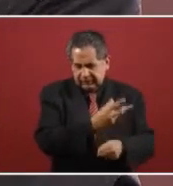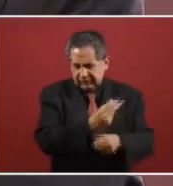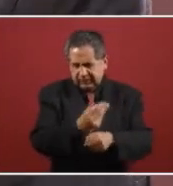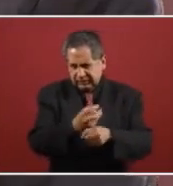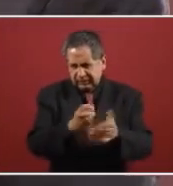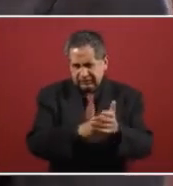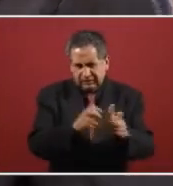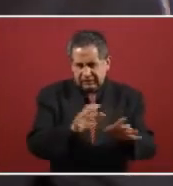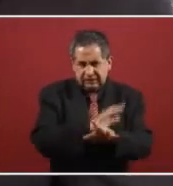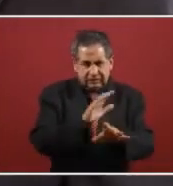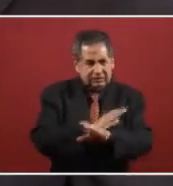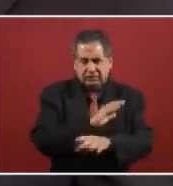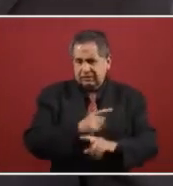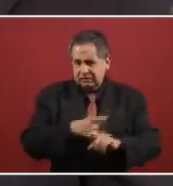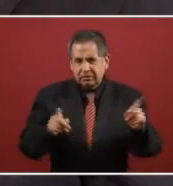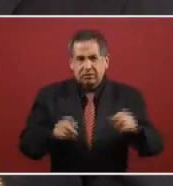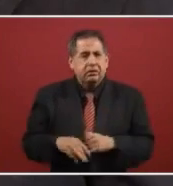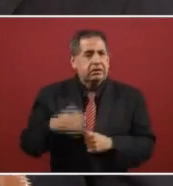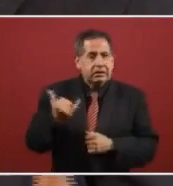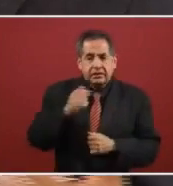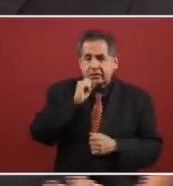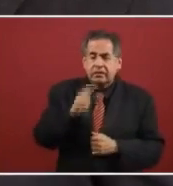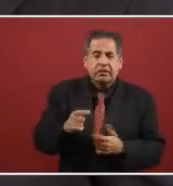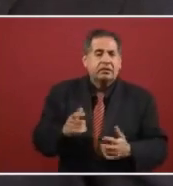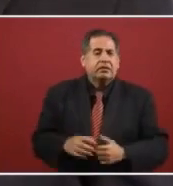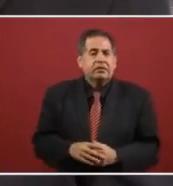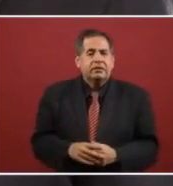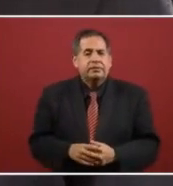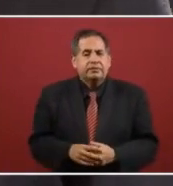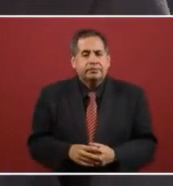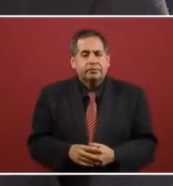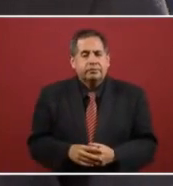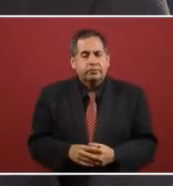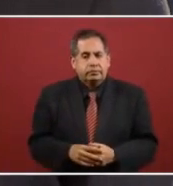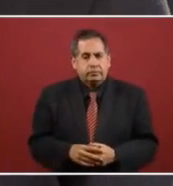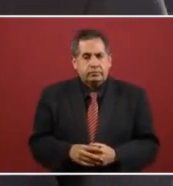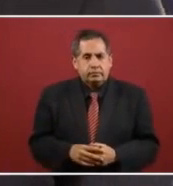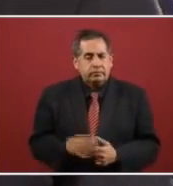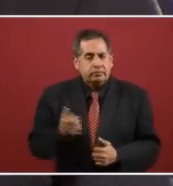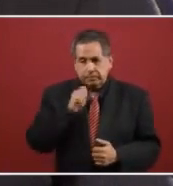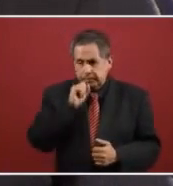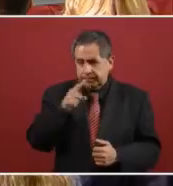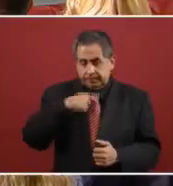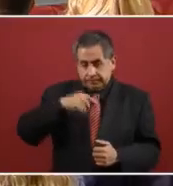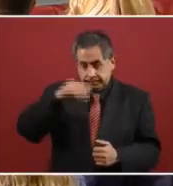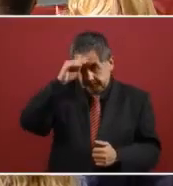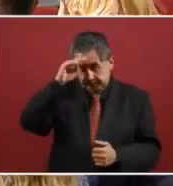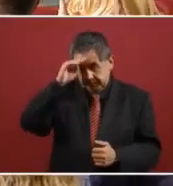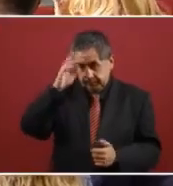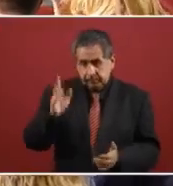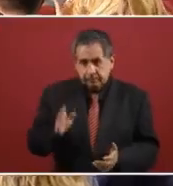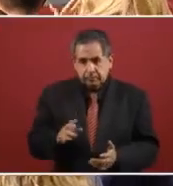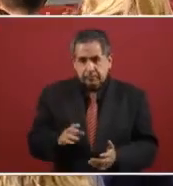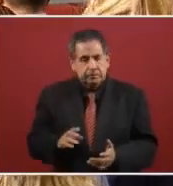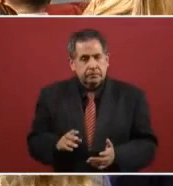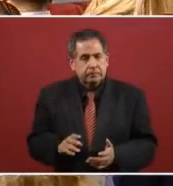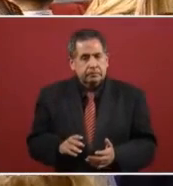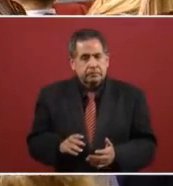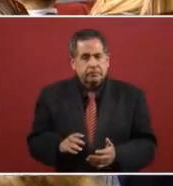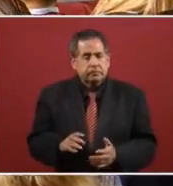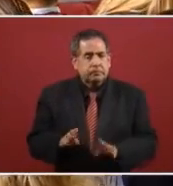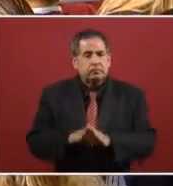things when it comes to administration. And also think about